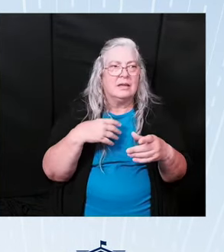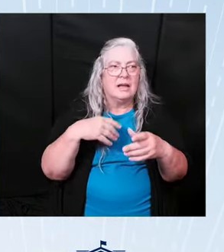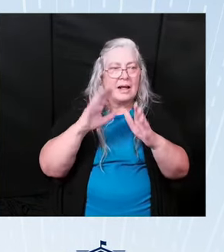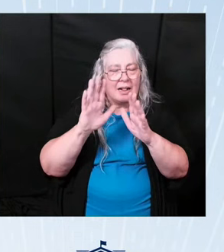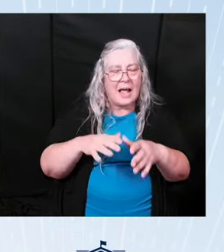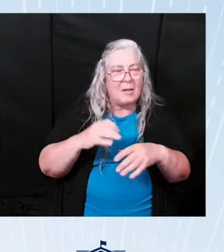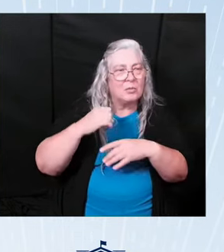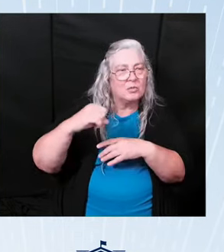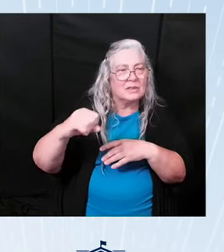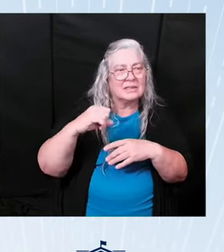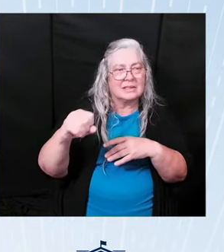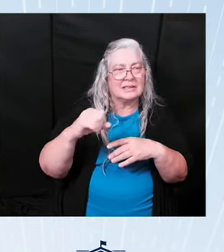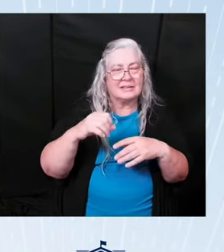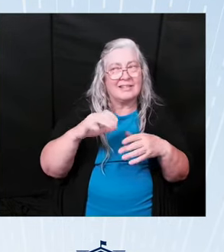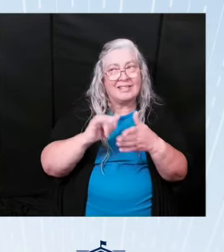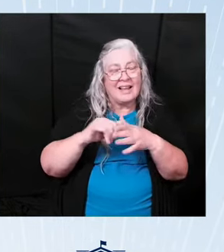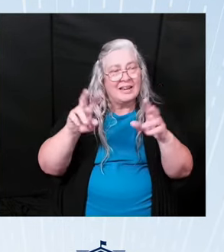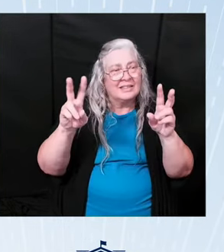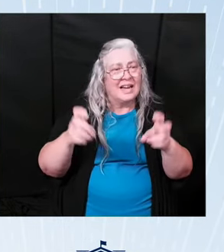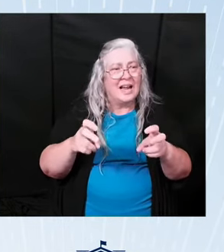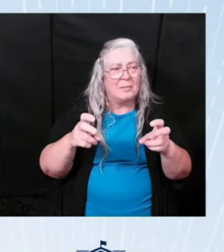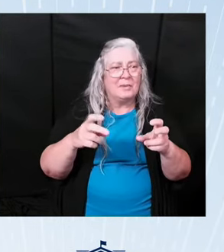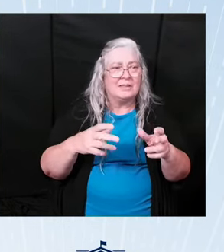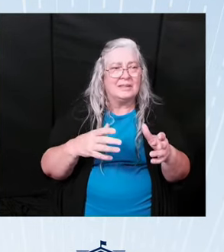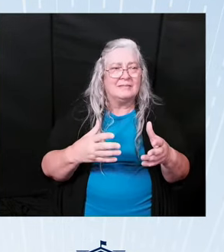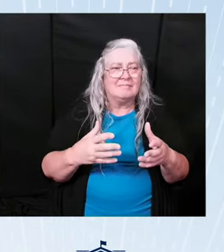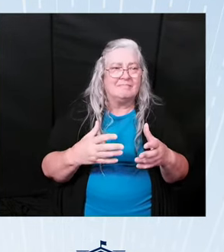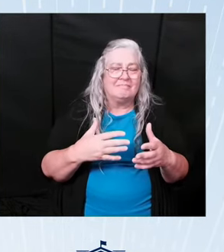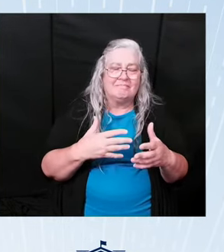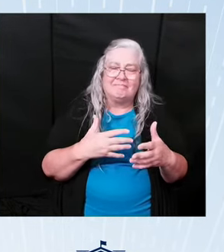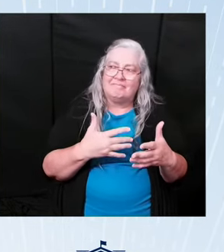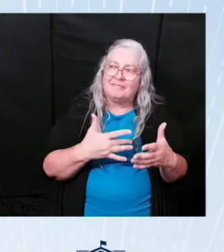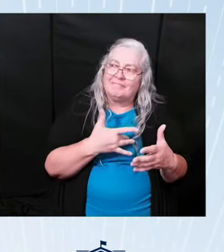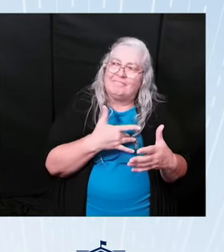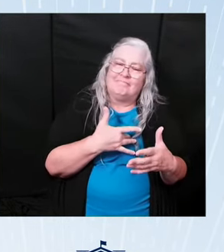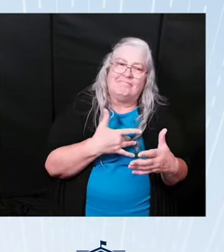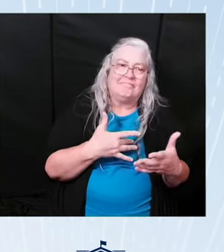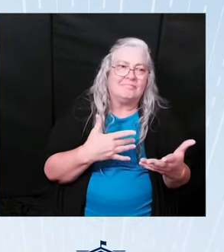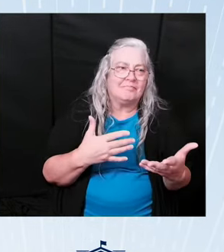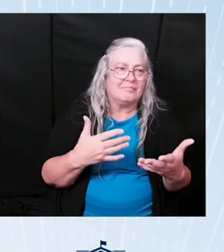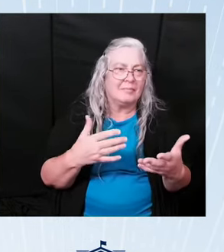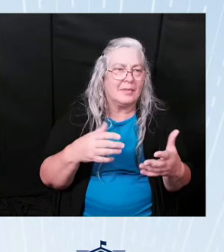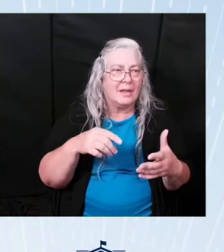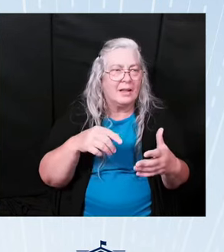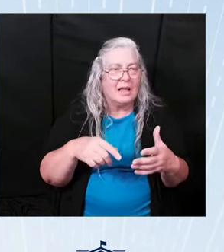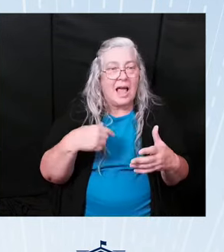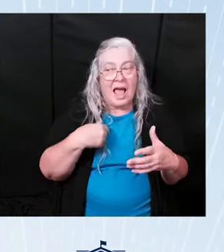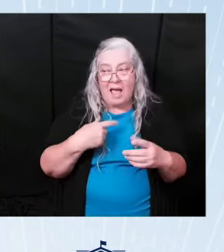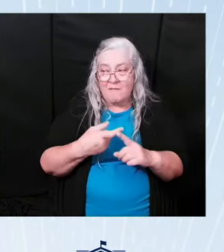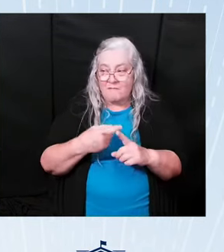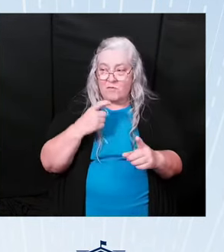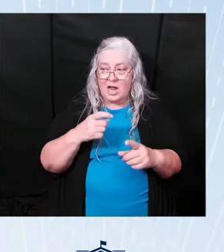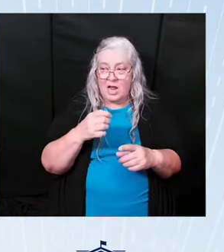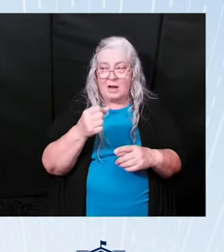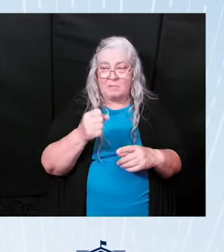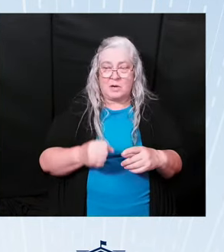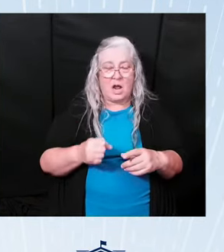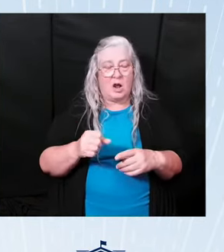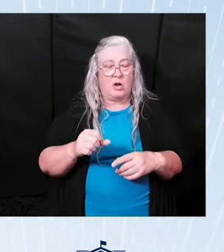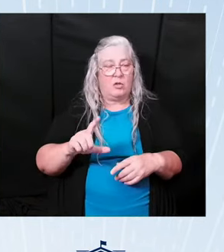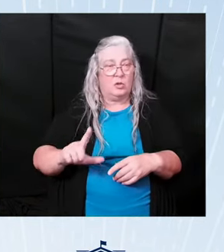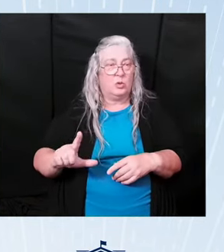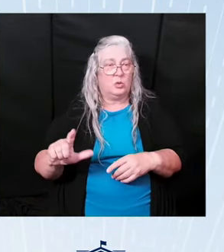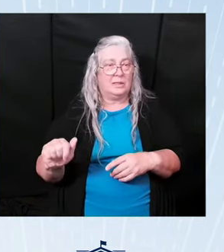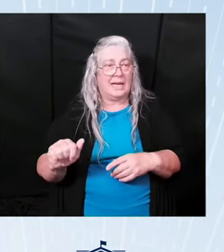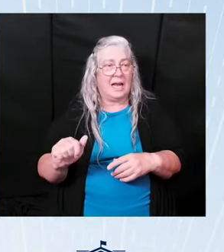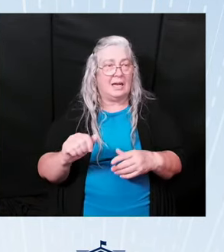and changed our lives. If you live in New Orleans, you divide your life in before Katrina and after Katrina. That's